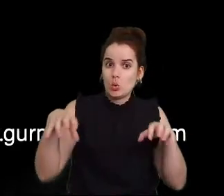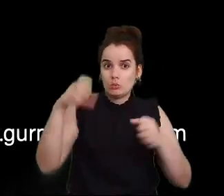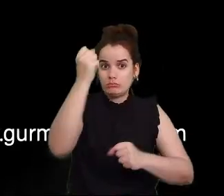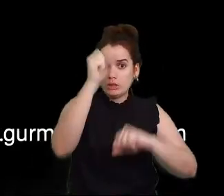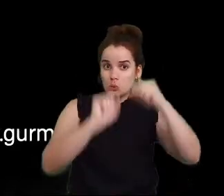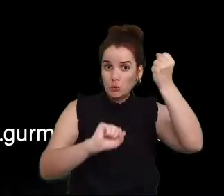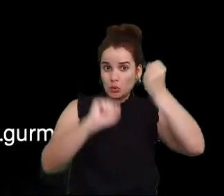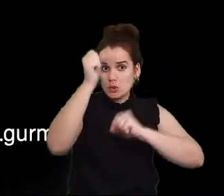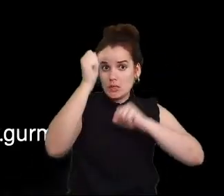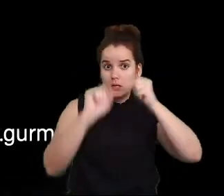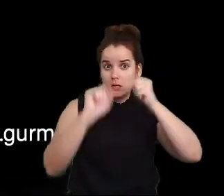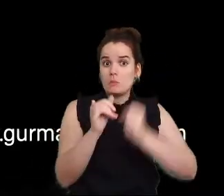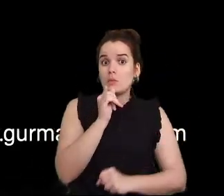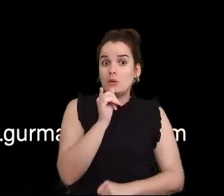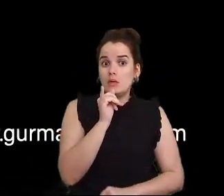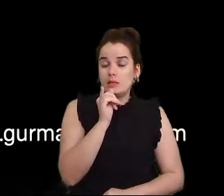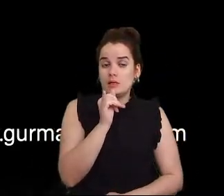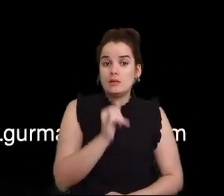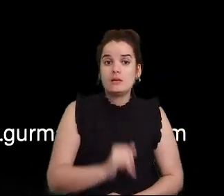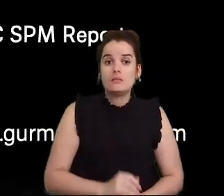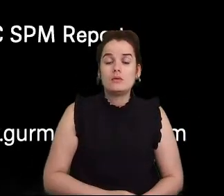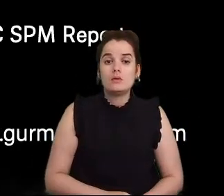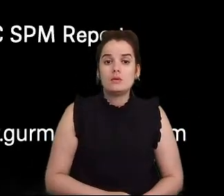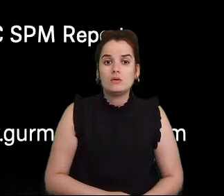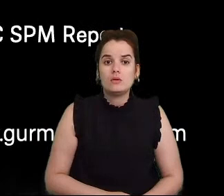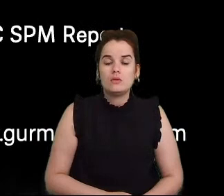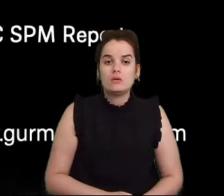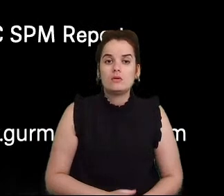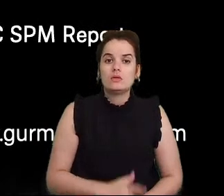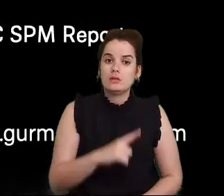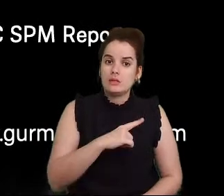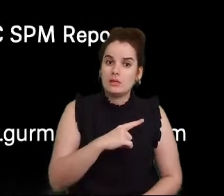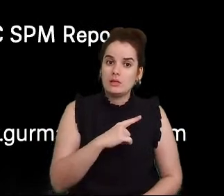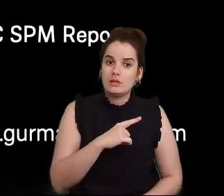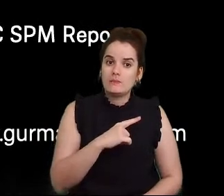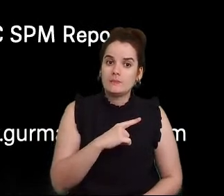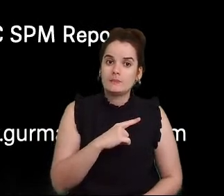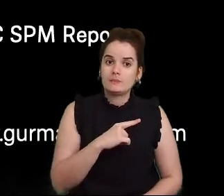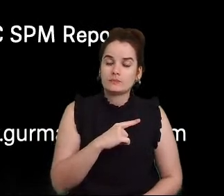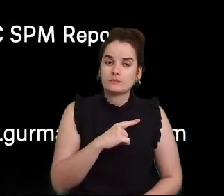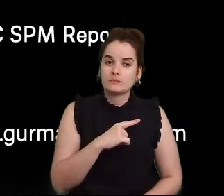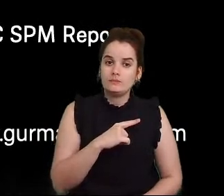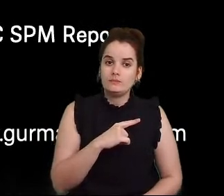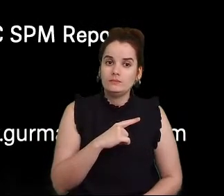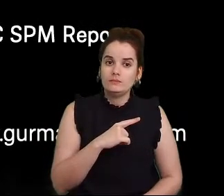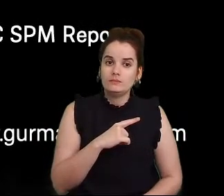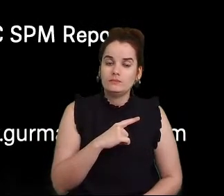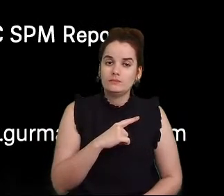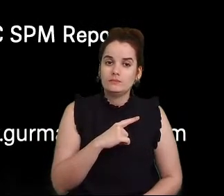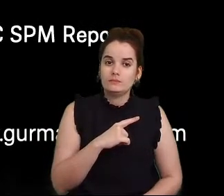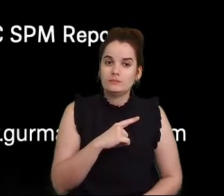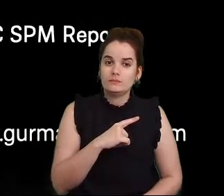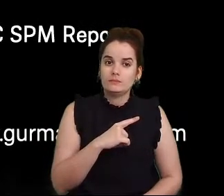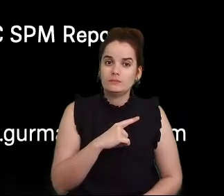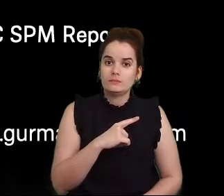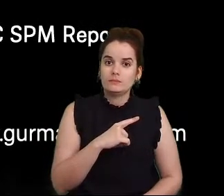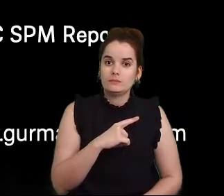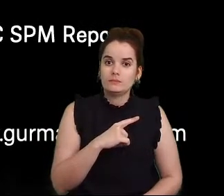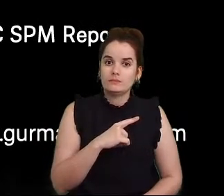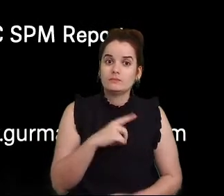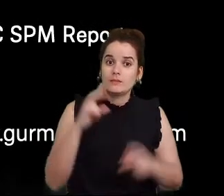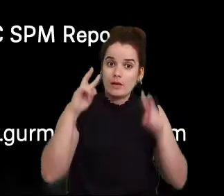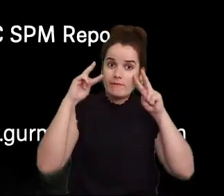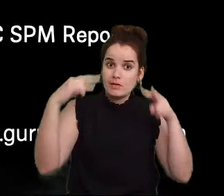can also say that data viz is picking up in research. More and more research communication is also